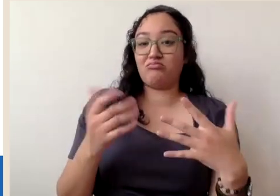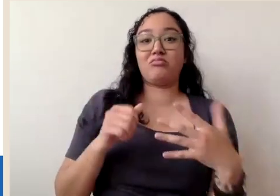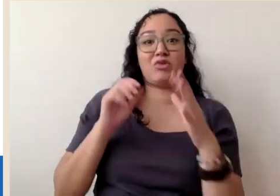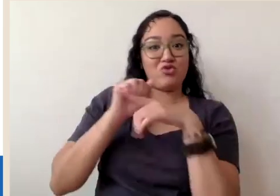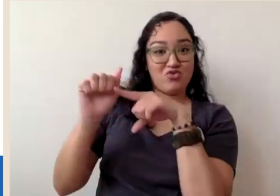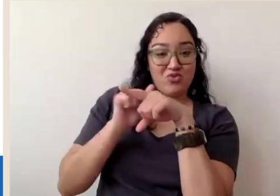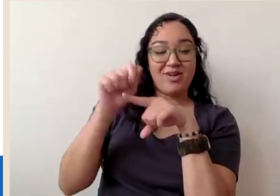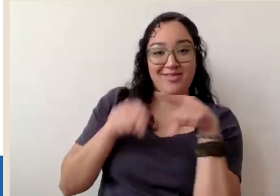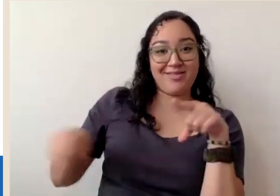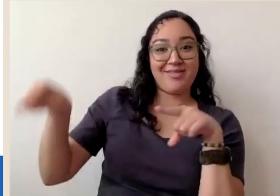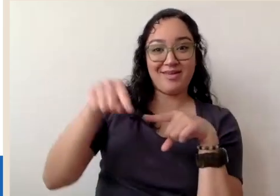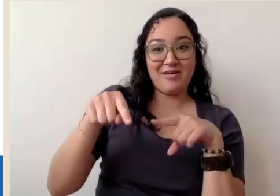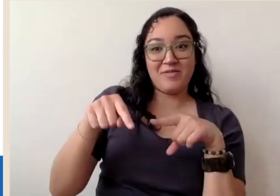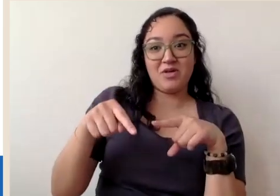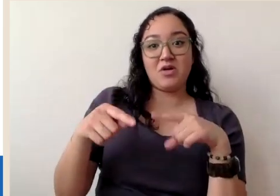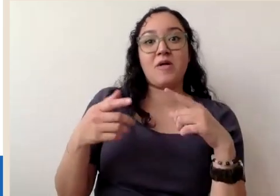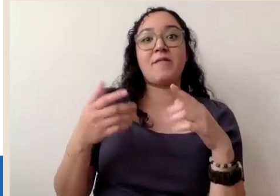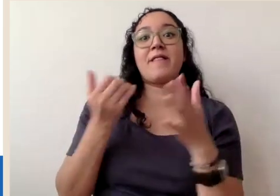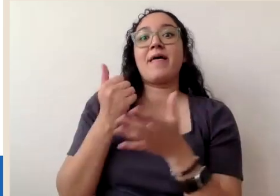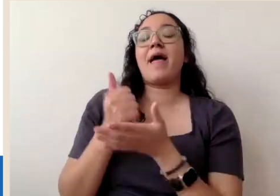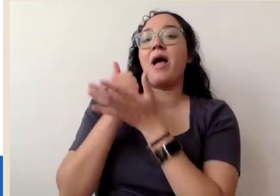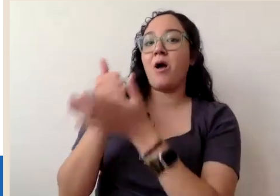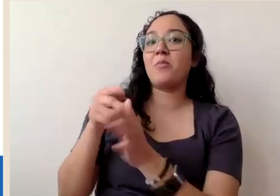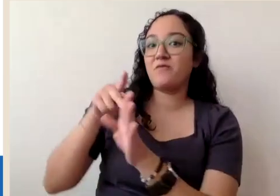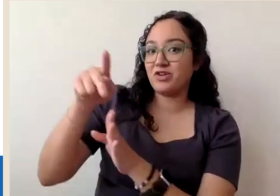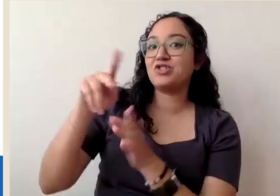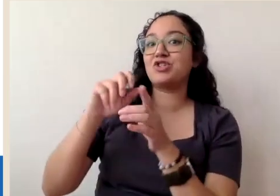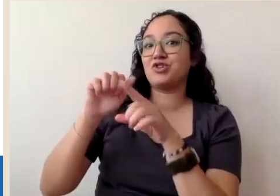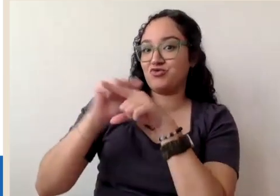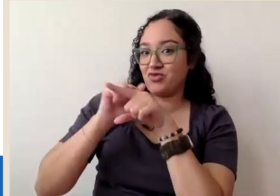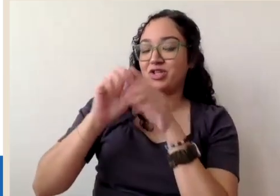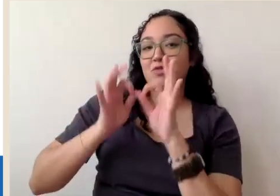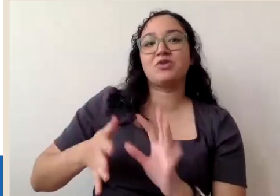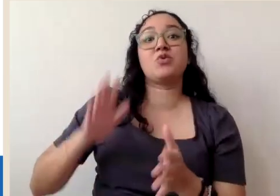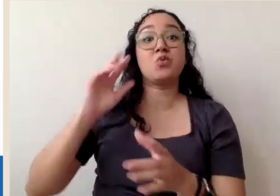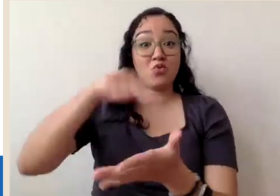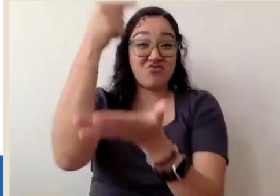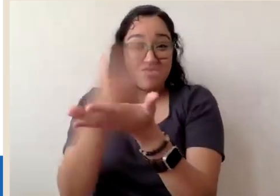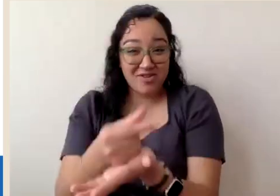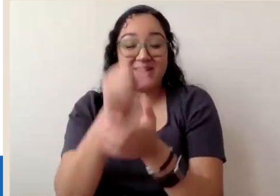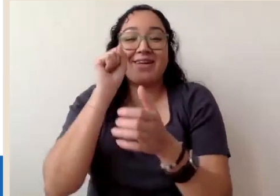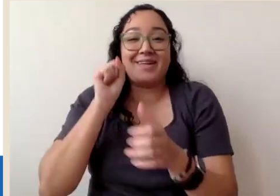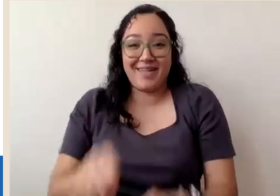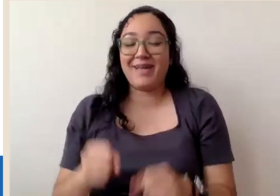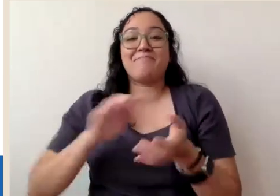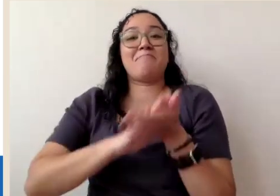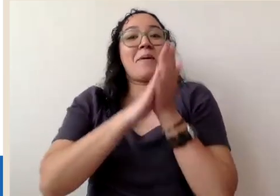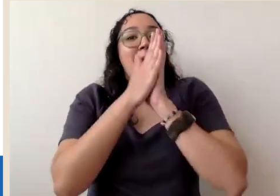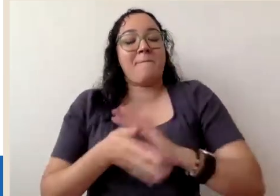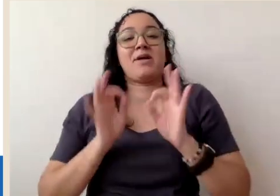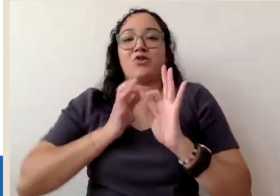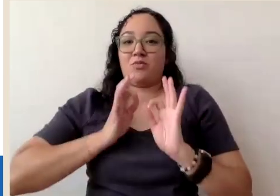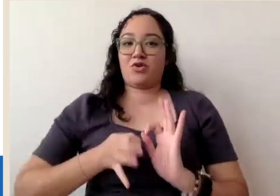to become professionally trained interpreters so that when they graduate, they can move into positions as interpreters to help to meet these language